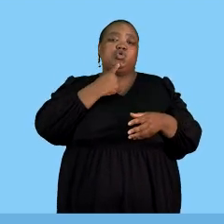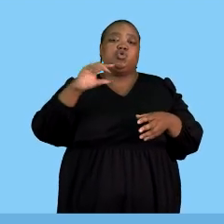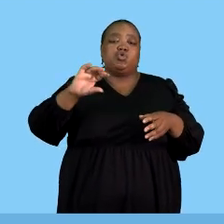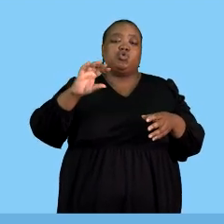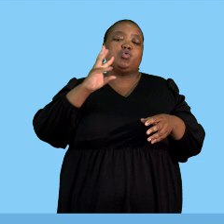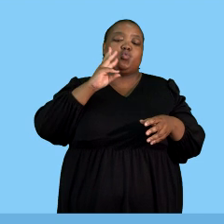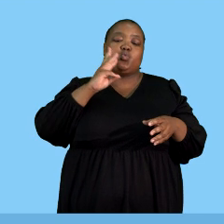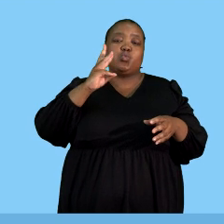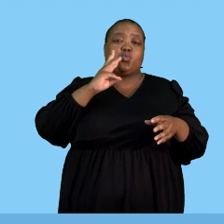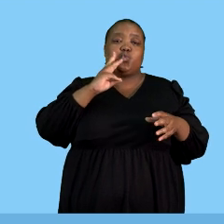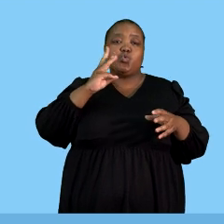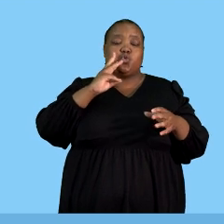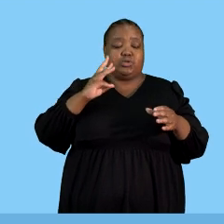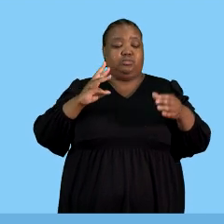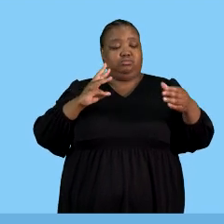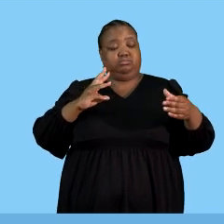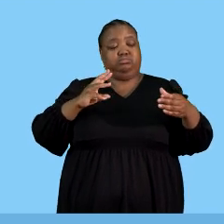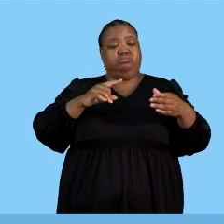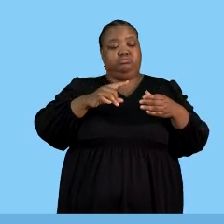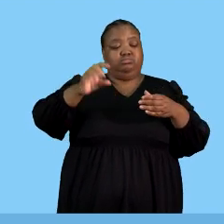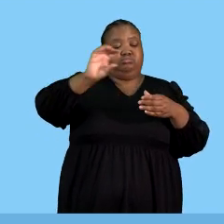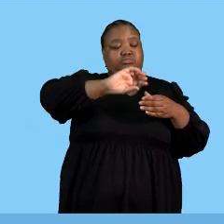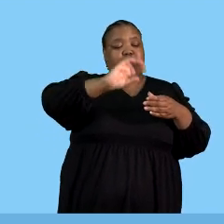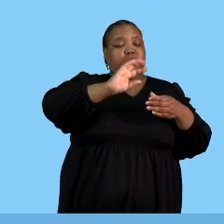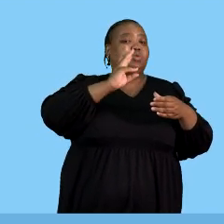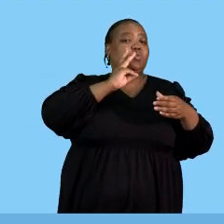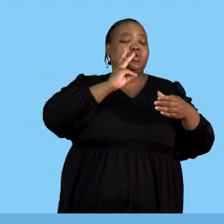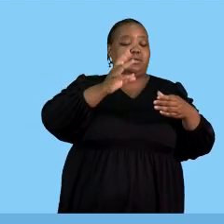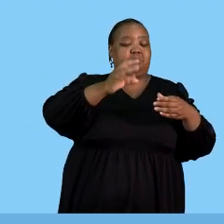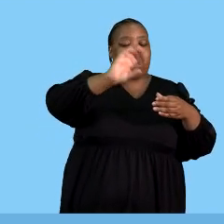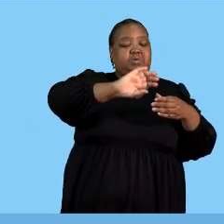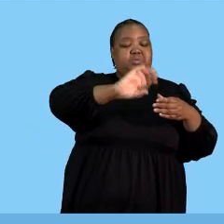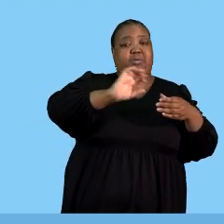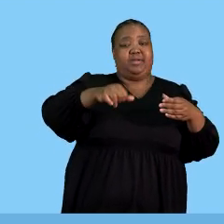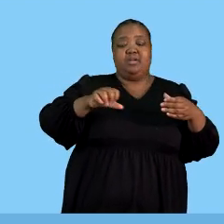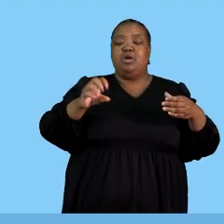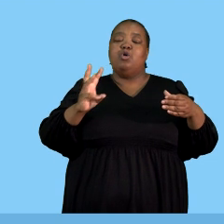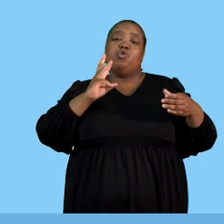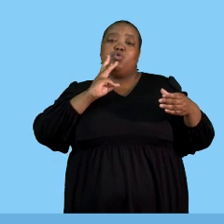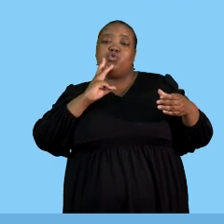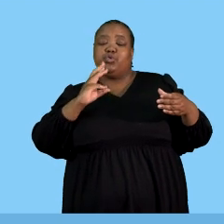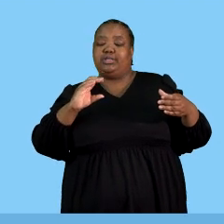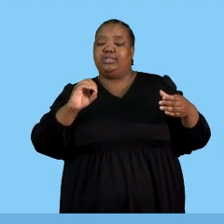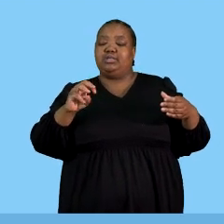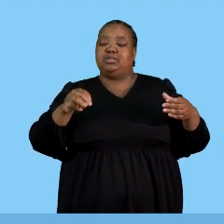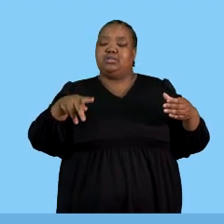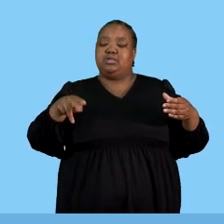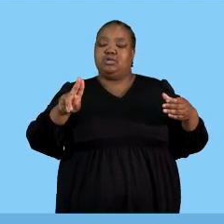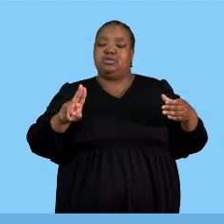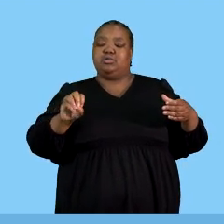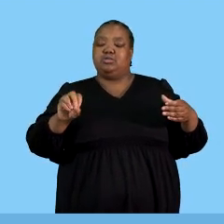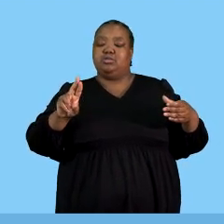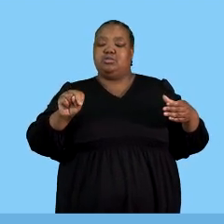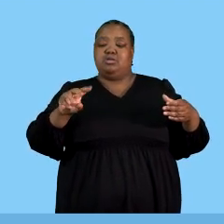that the salt is a compound. Same thing applies with the water. It's also a compound. So when we dissolve salt in water, we get